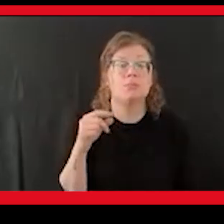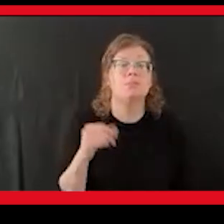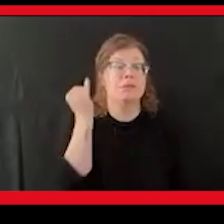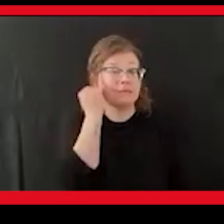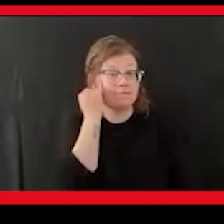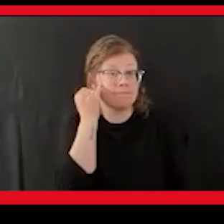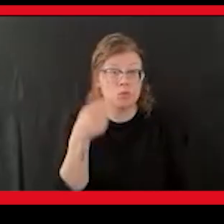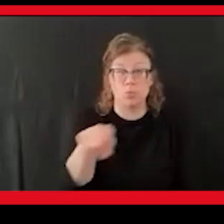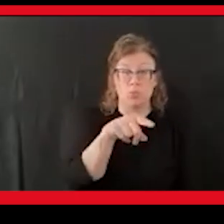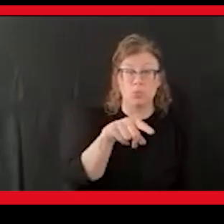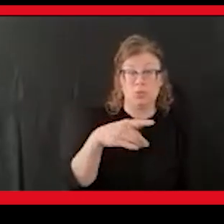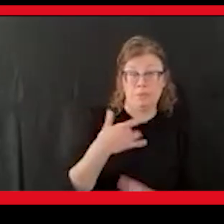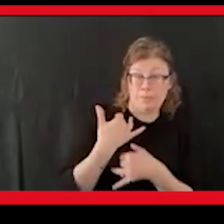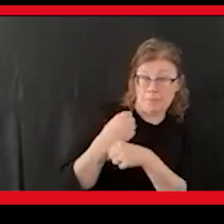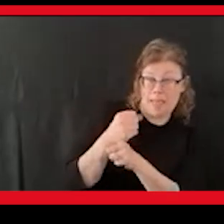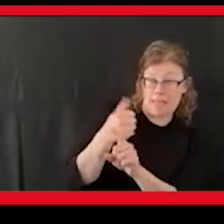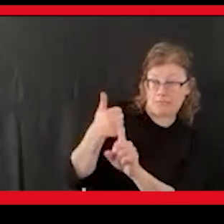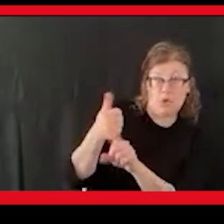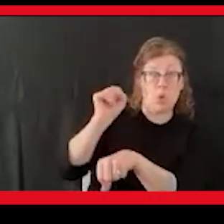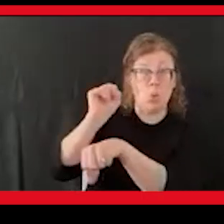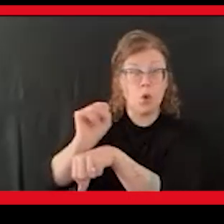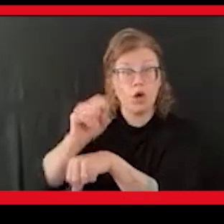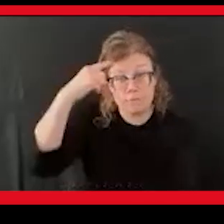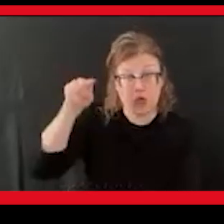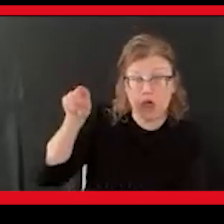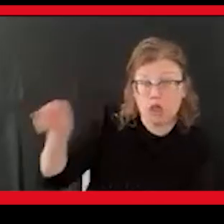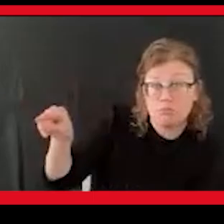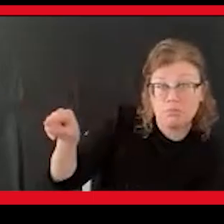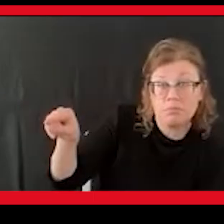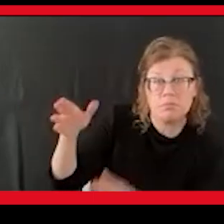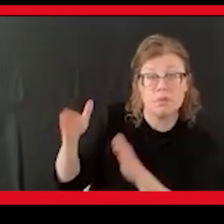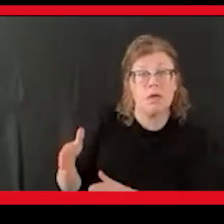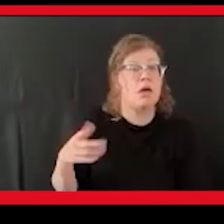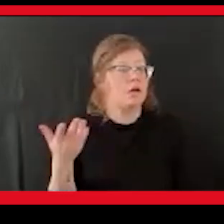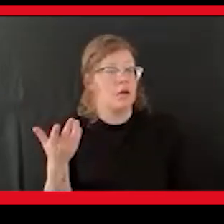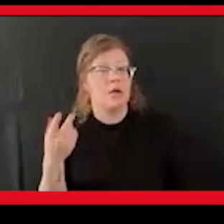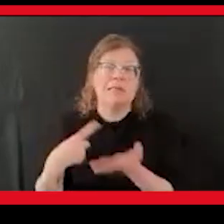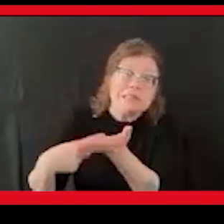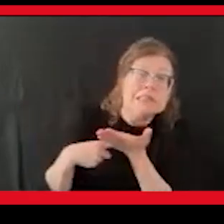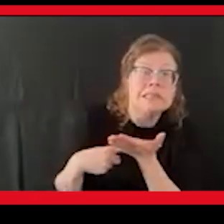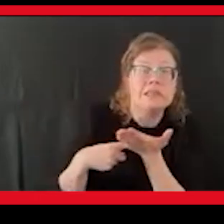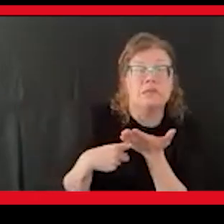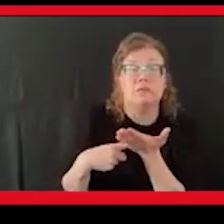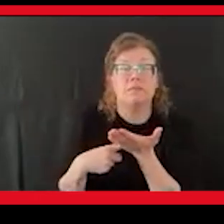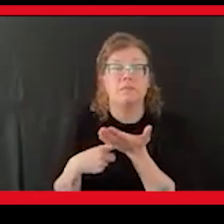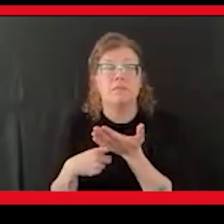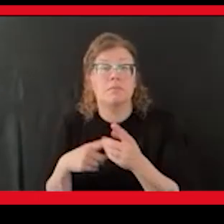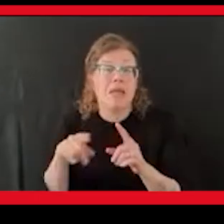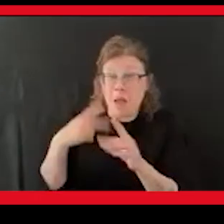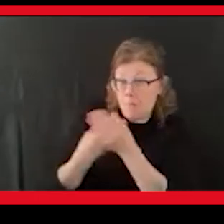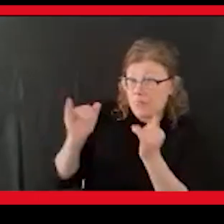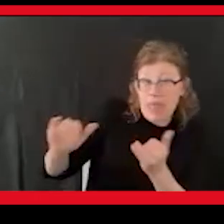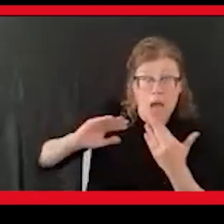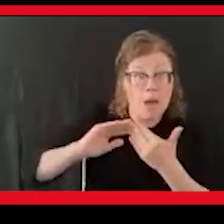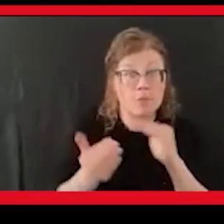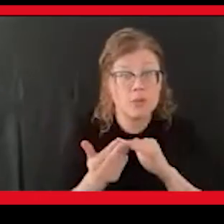specific community, it will be essential to talk about your current relationships and connections to this